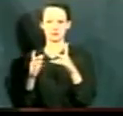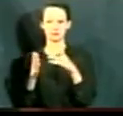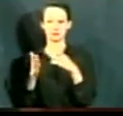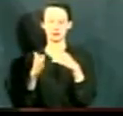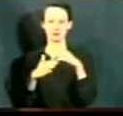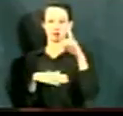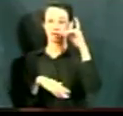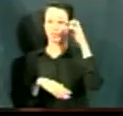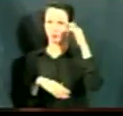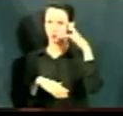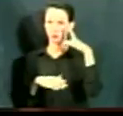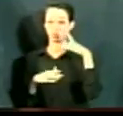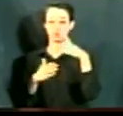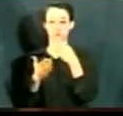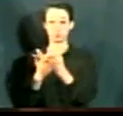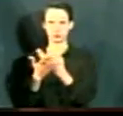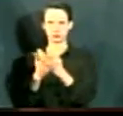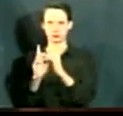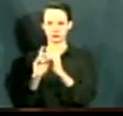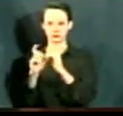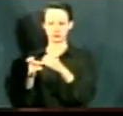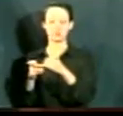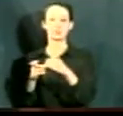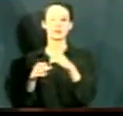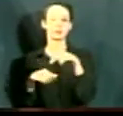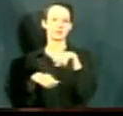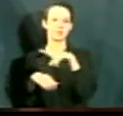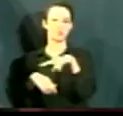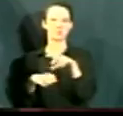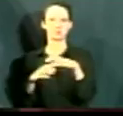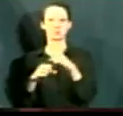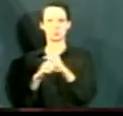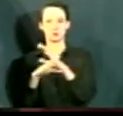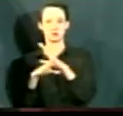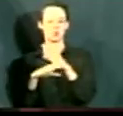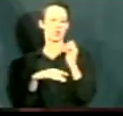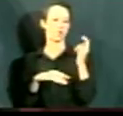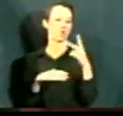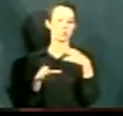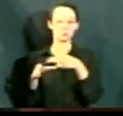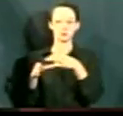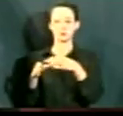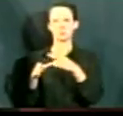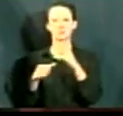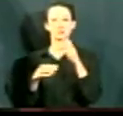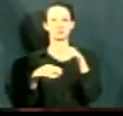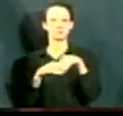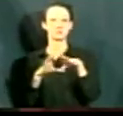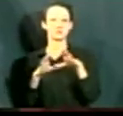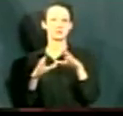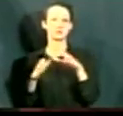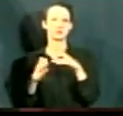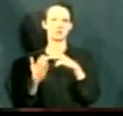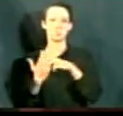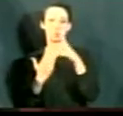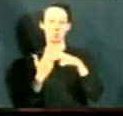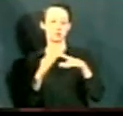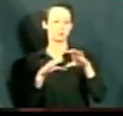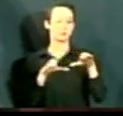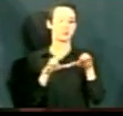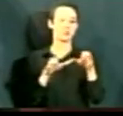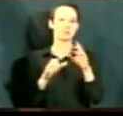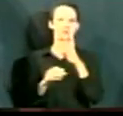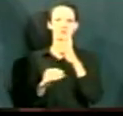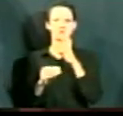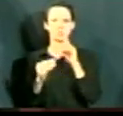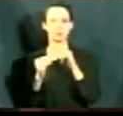are protected in all aspects of a recipient's educational programs and activities. It also talks about parenting and